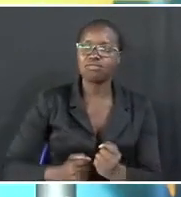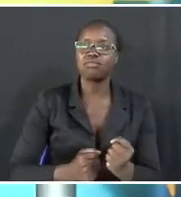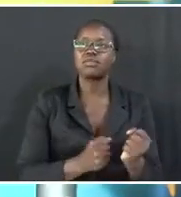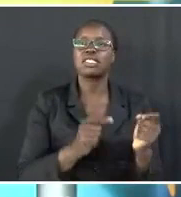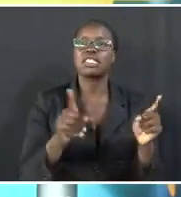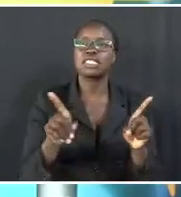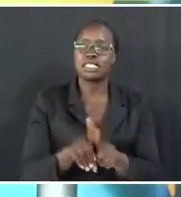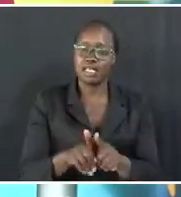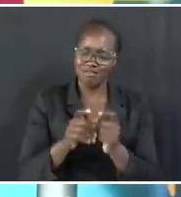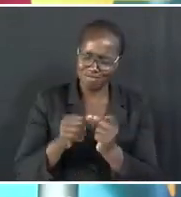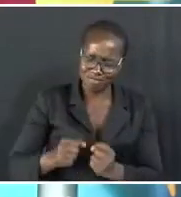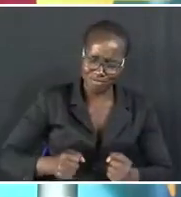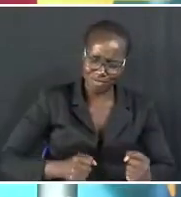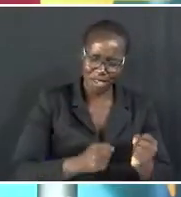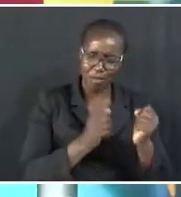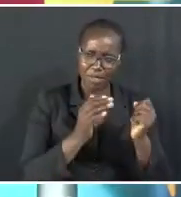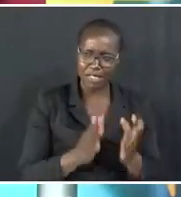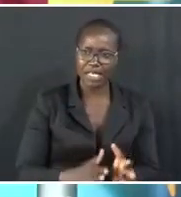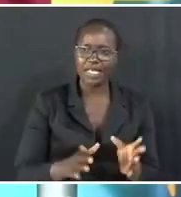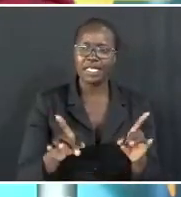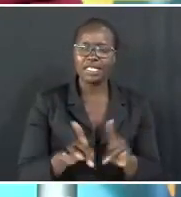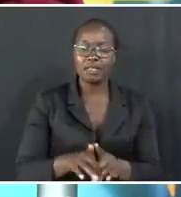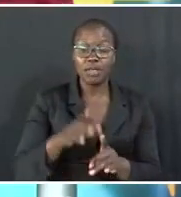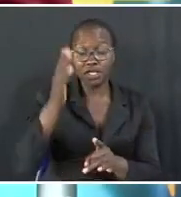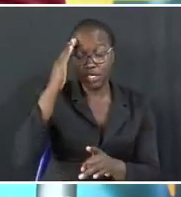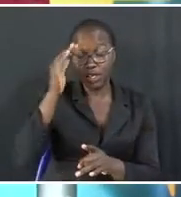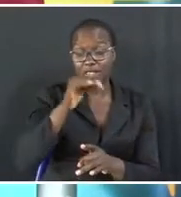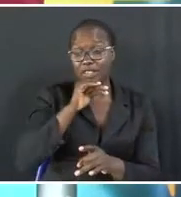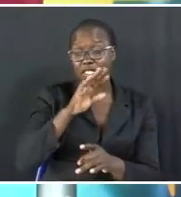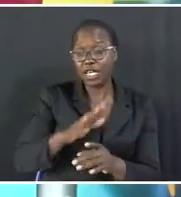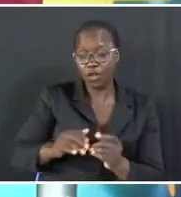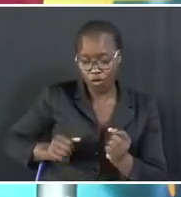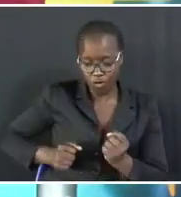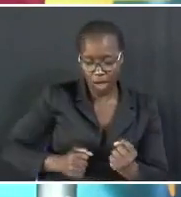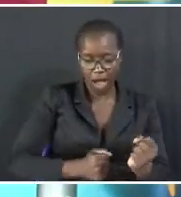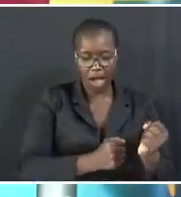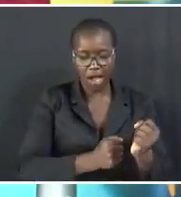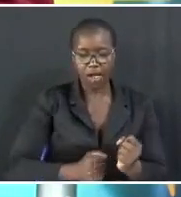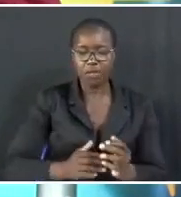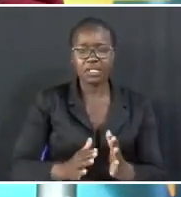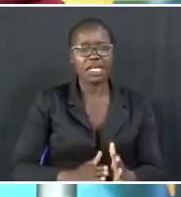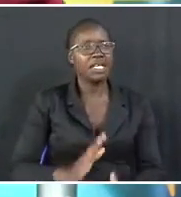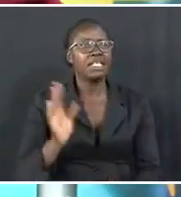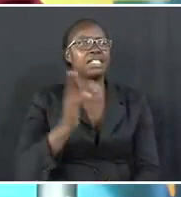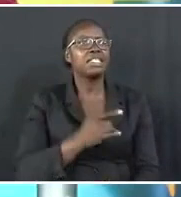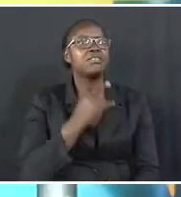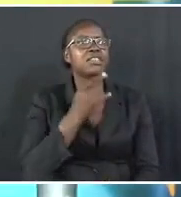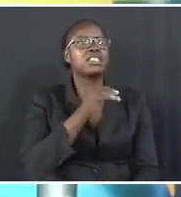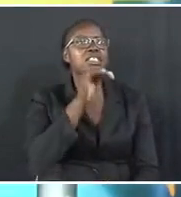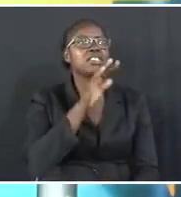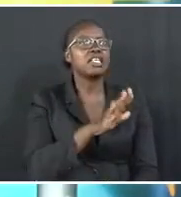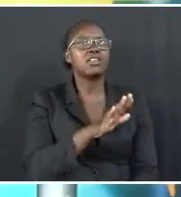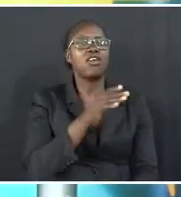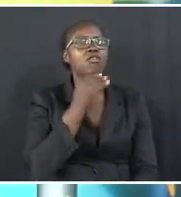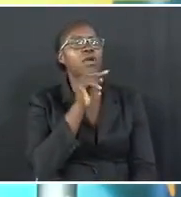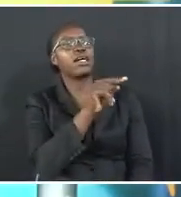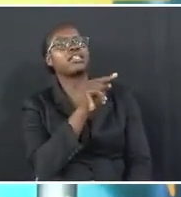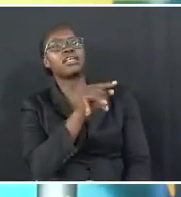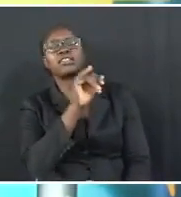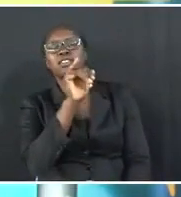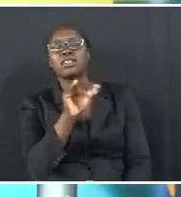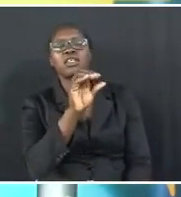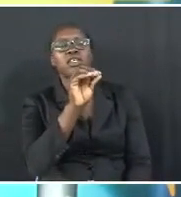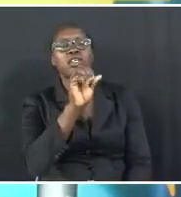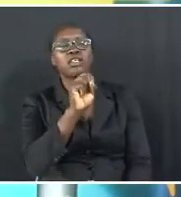as a carpenter. And everyone knew Jesus as the son of a carpenter. They didn't say that he was the son of that man,